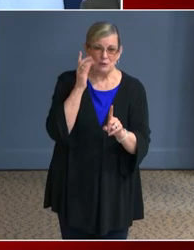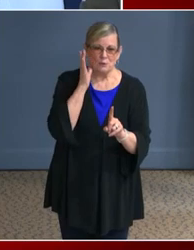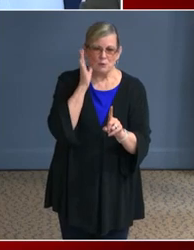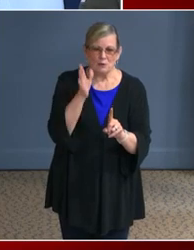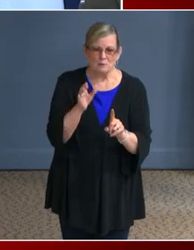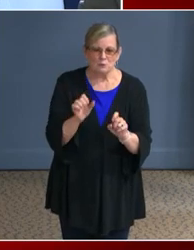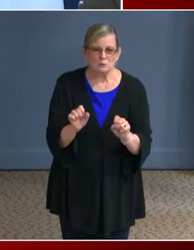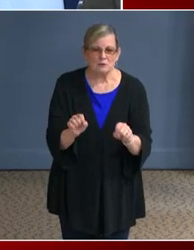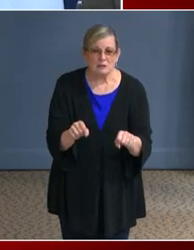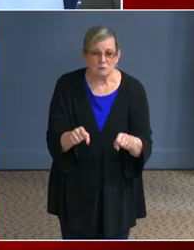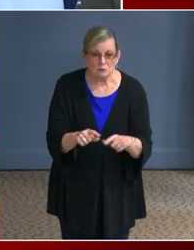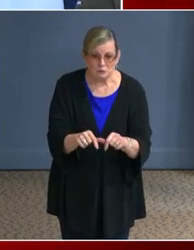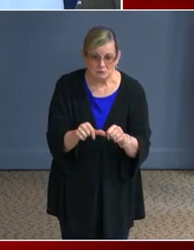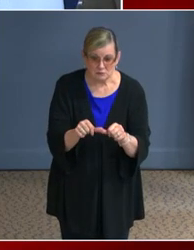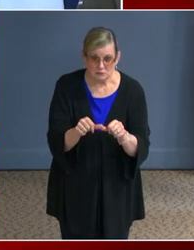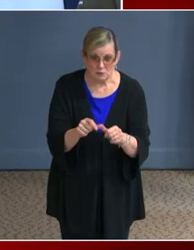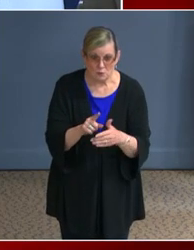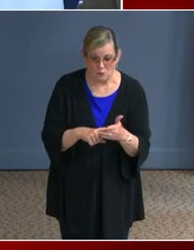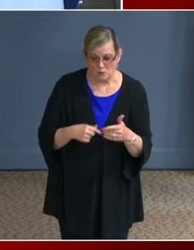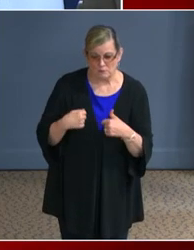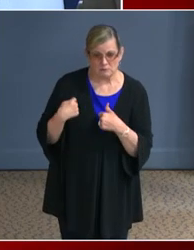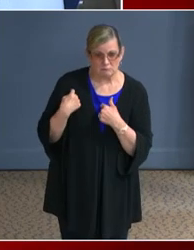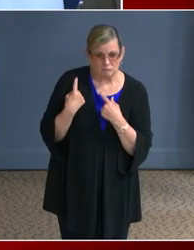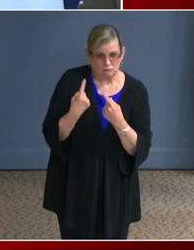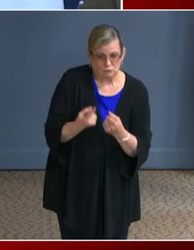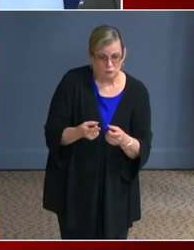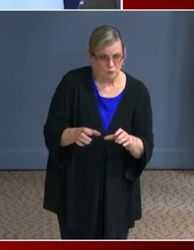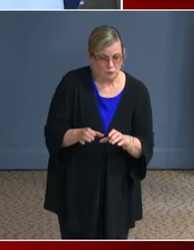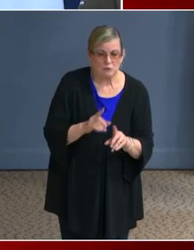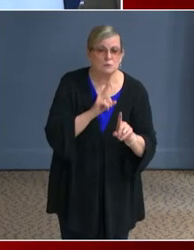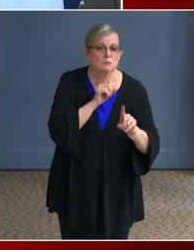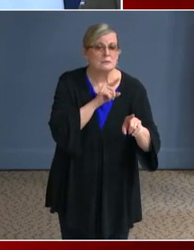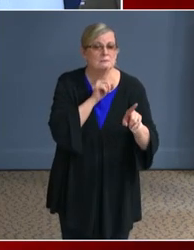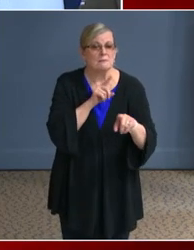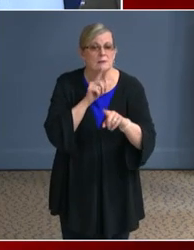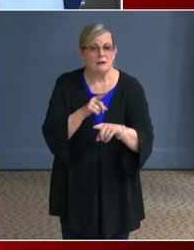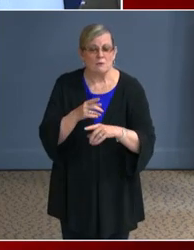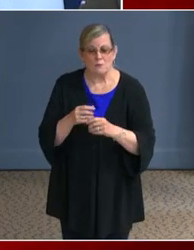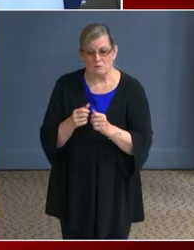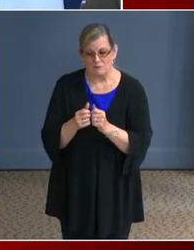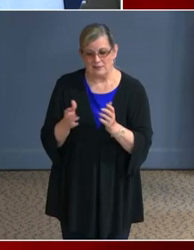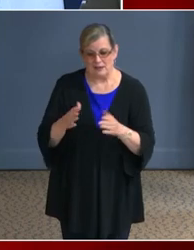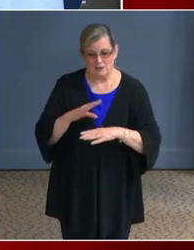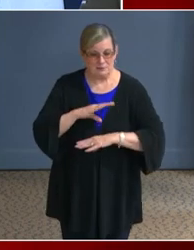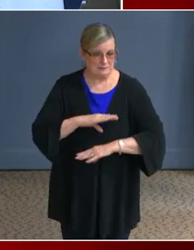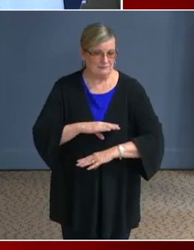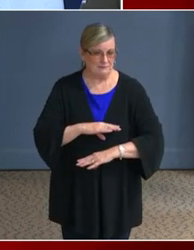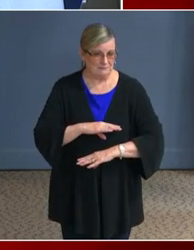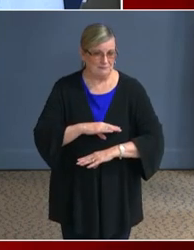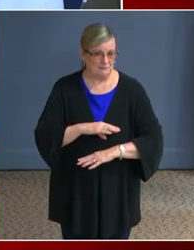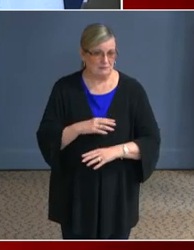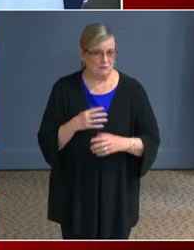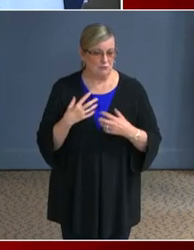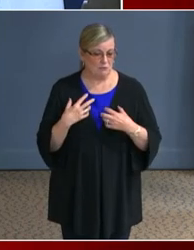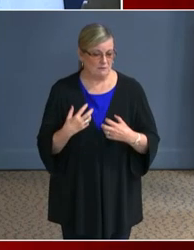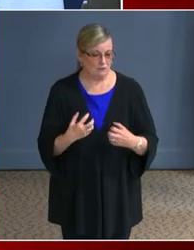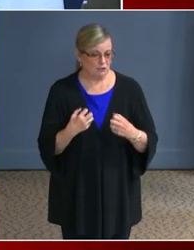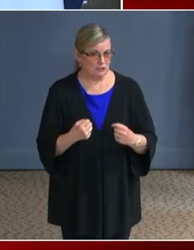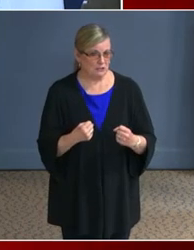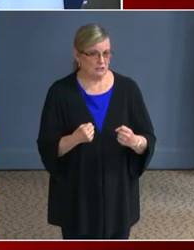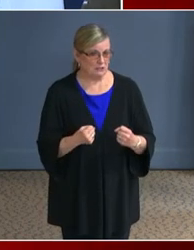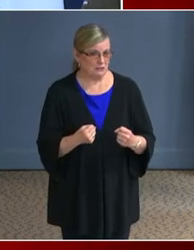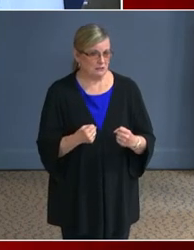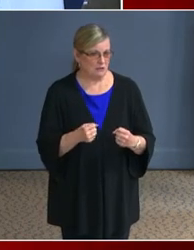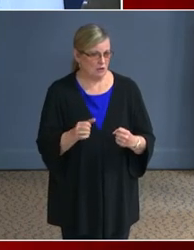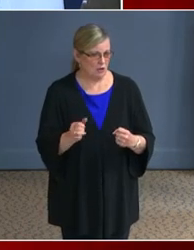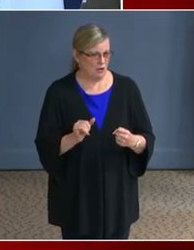to continue to do what we need to do to respond, provide relief in recovery, but also